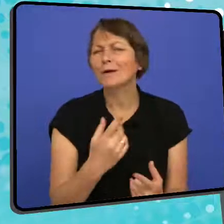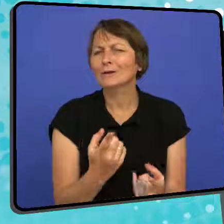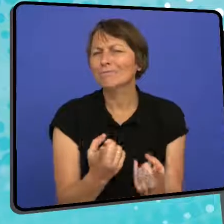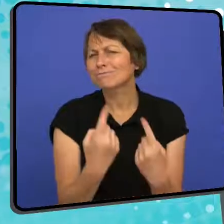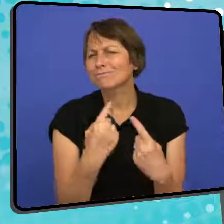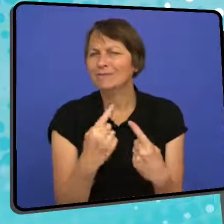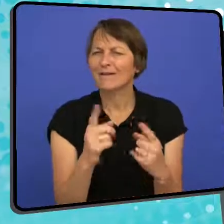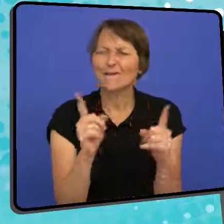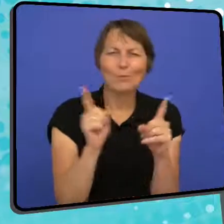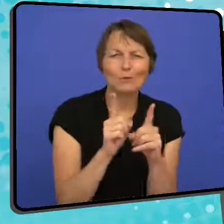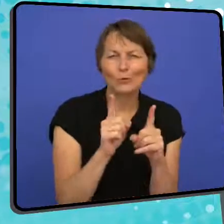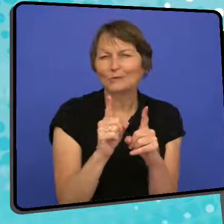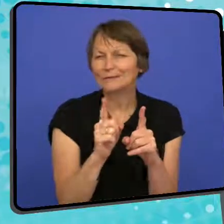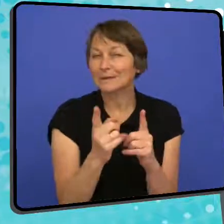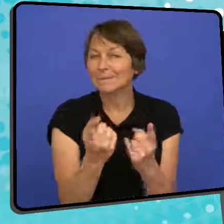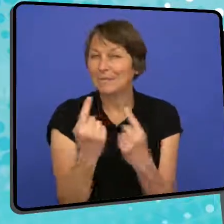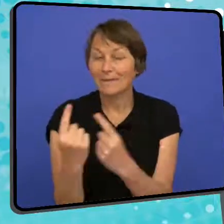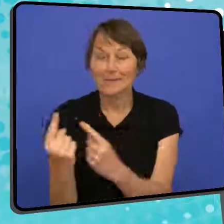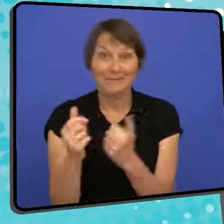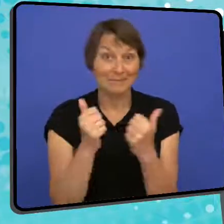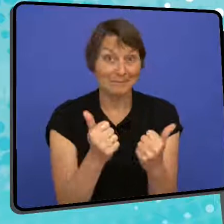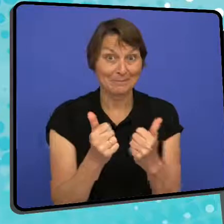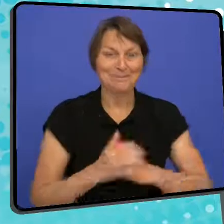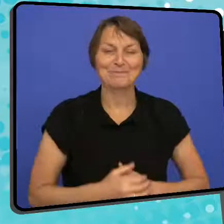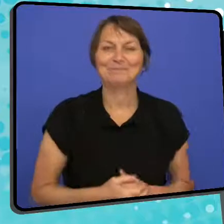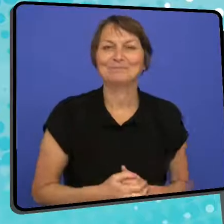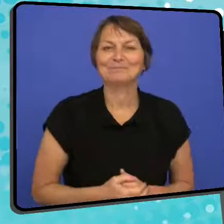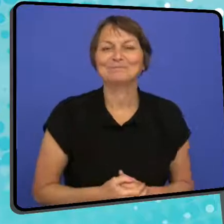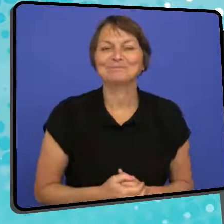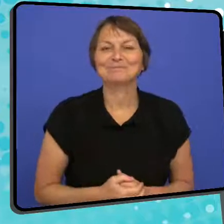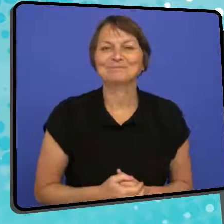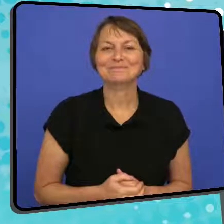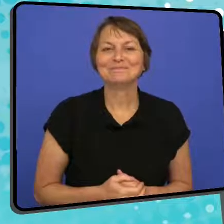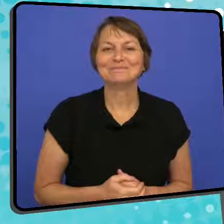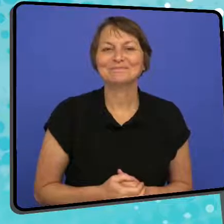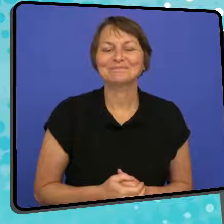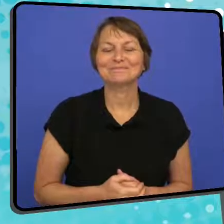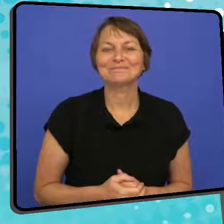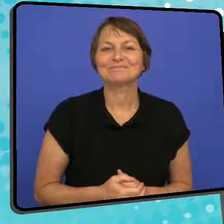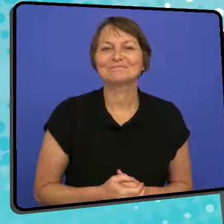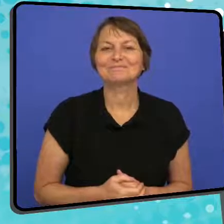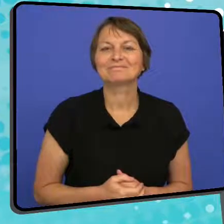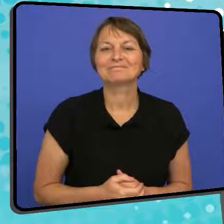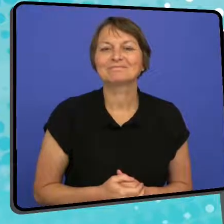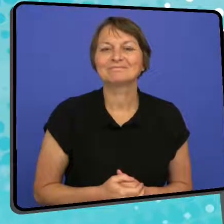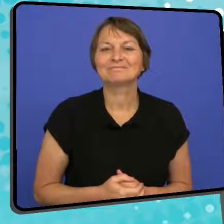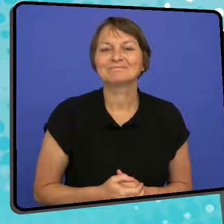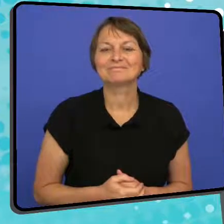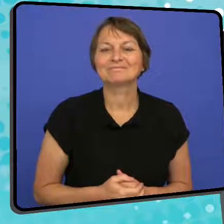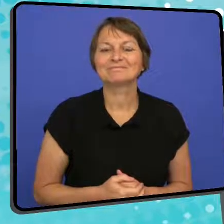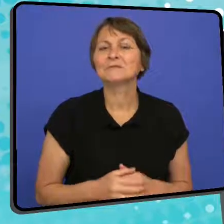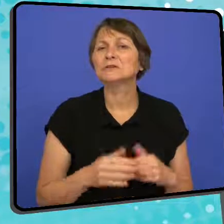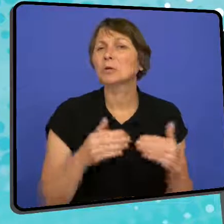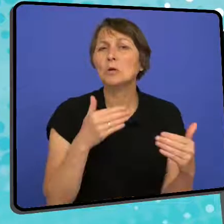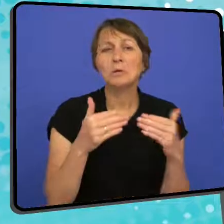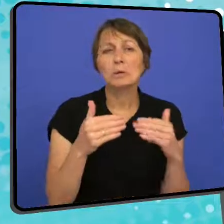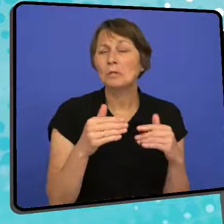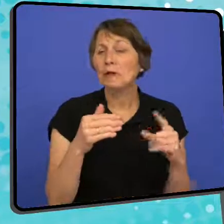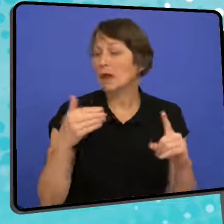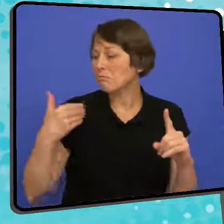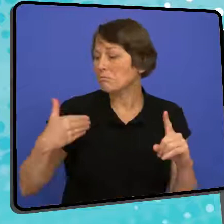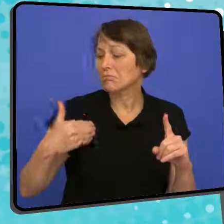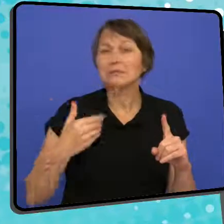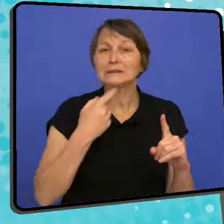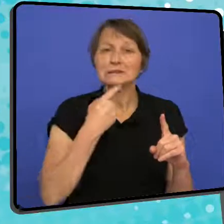short phrase answer, if possible. The similarities between other episodes are great. The differences are even better.